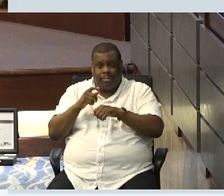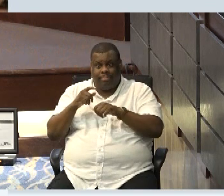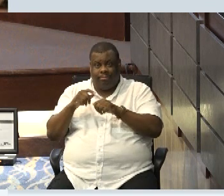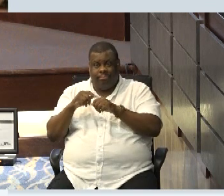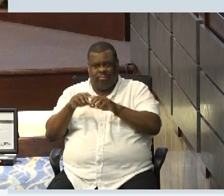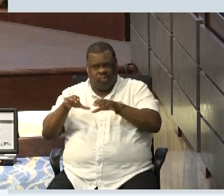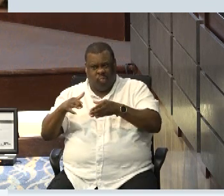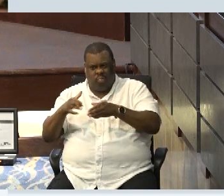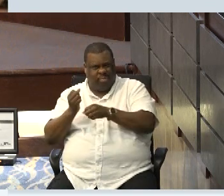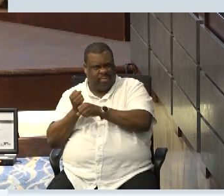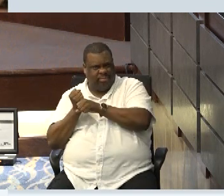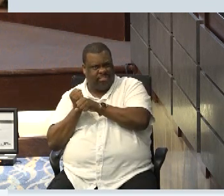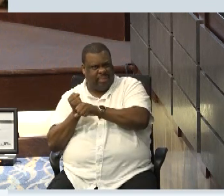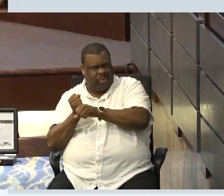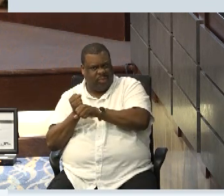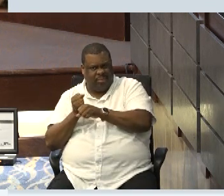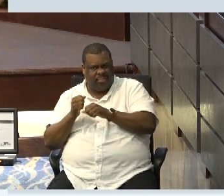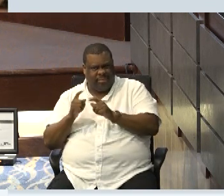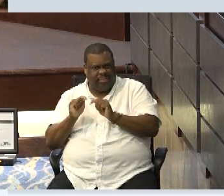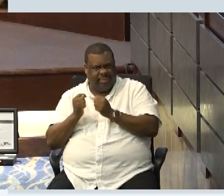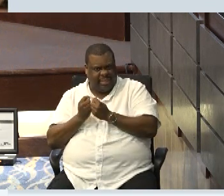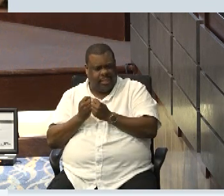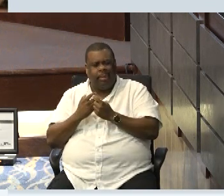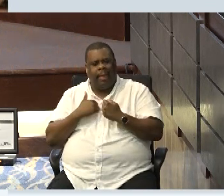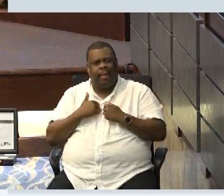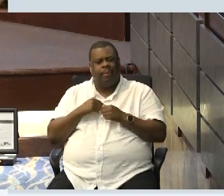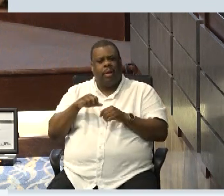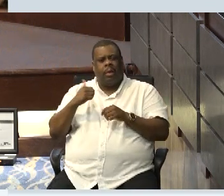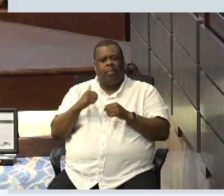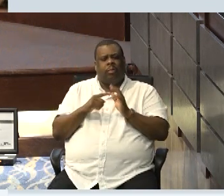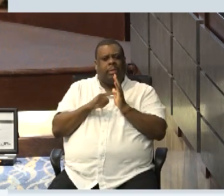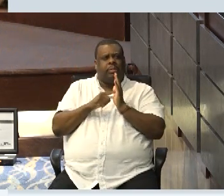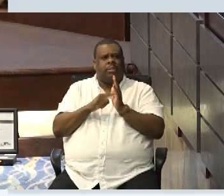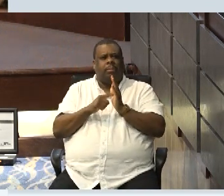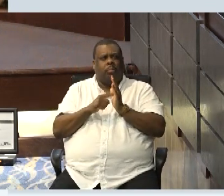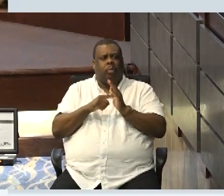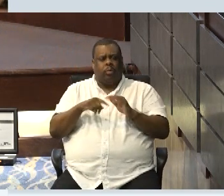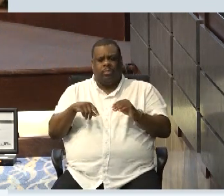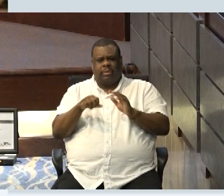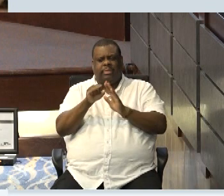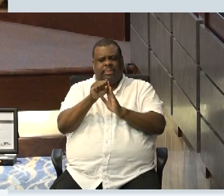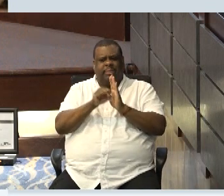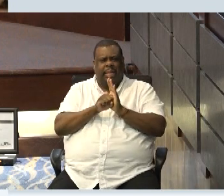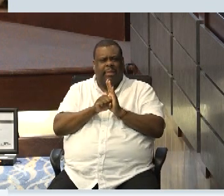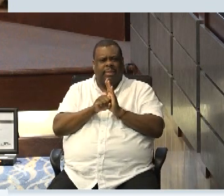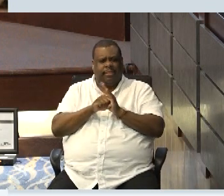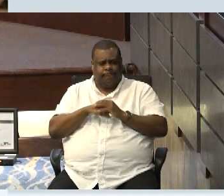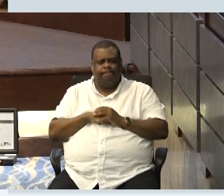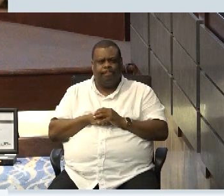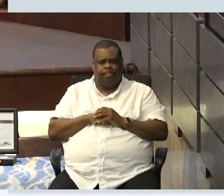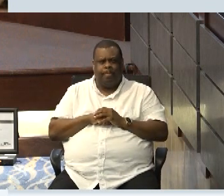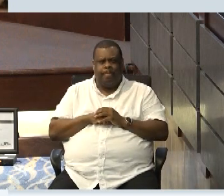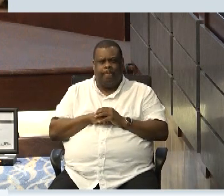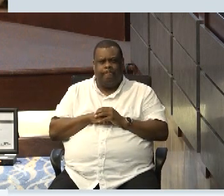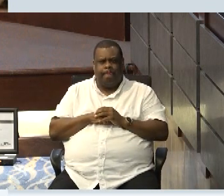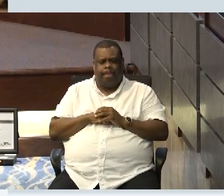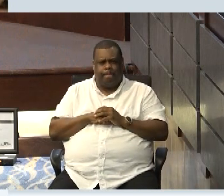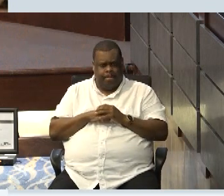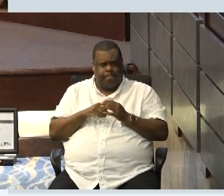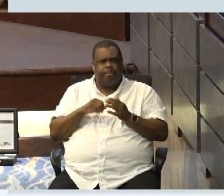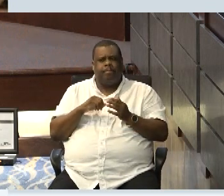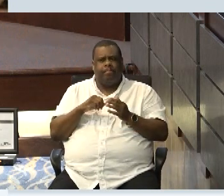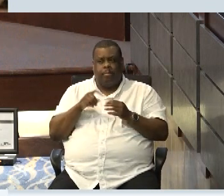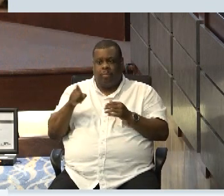that. The images on the screen here are just some examples of projects in the state that may have been may have